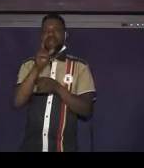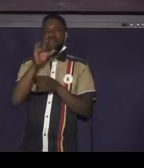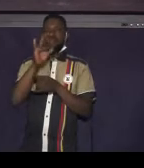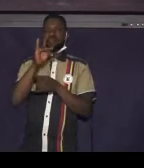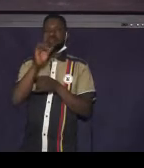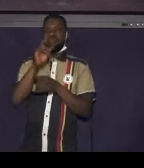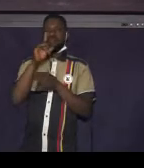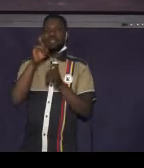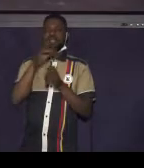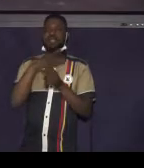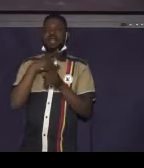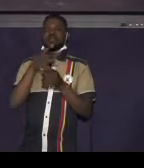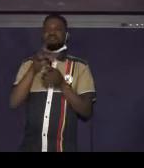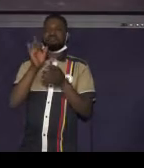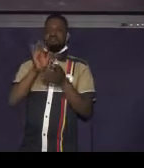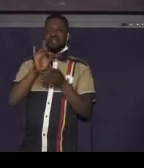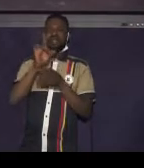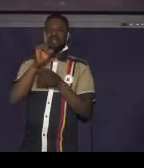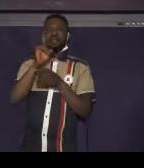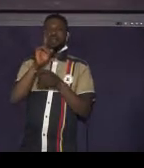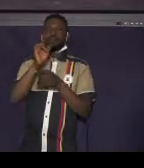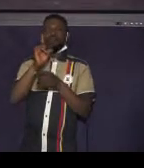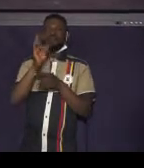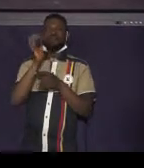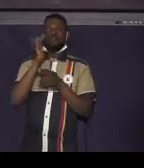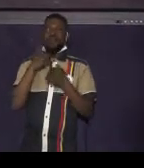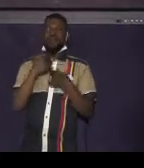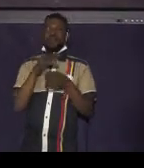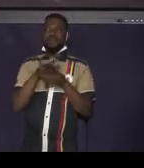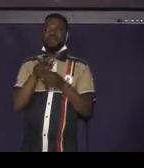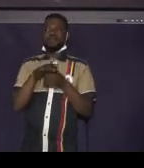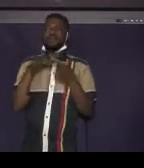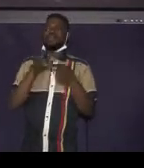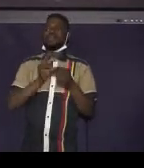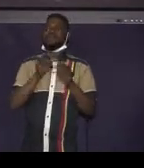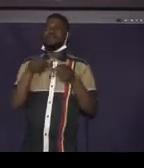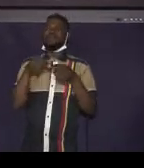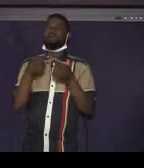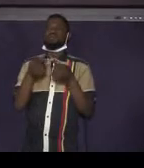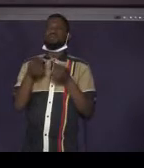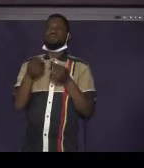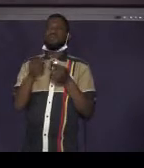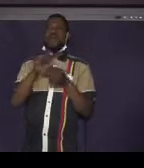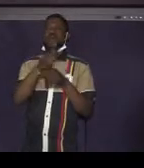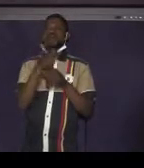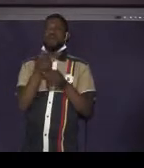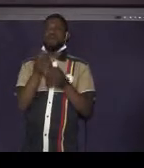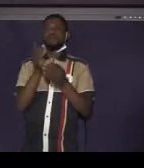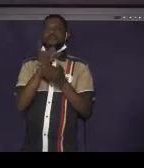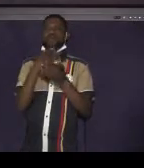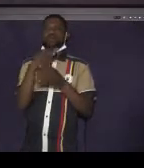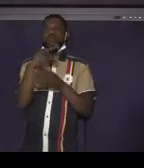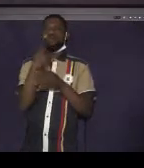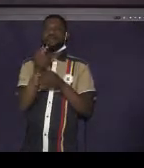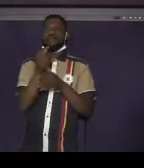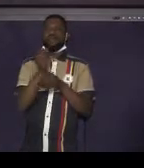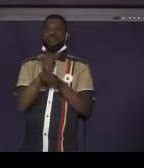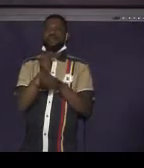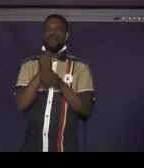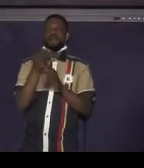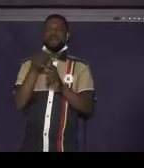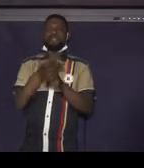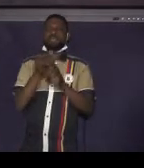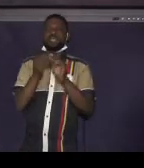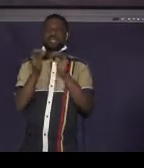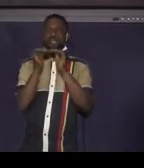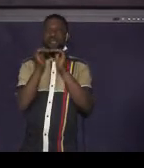bit.ly/LASUBEB-tests and click test 1. You will have enough practice questions. Now let's move on to another aspect of the work, which is mathematical